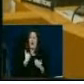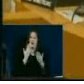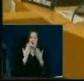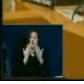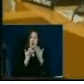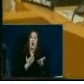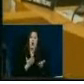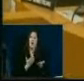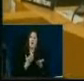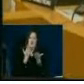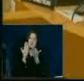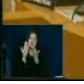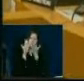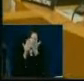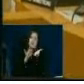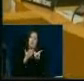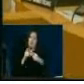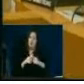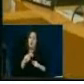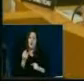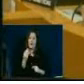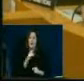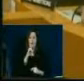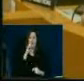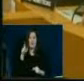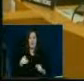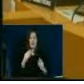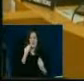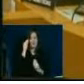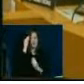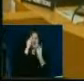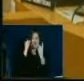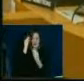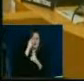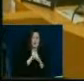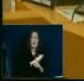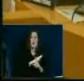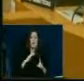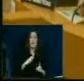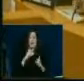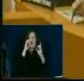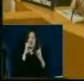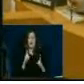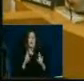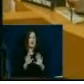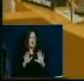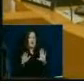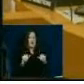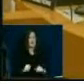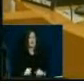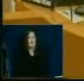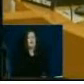offer extended to him for his consideration from the Board of Education.